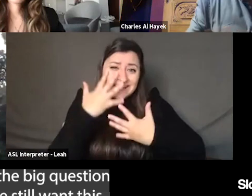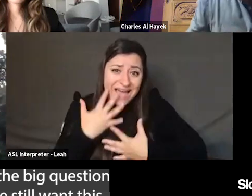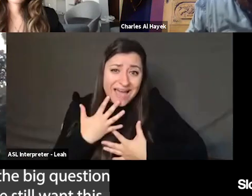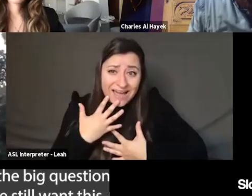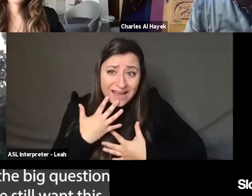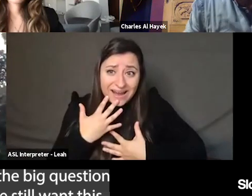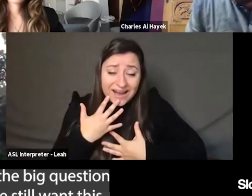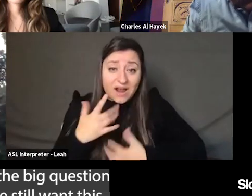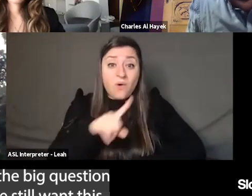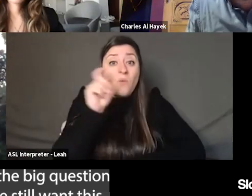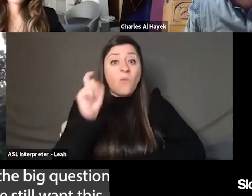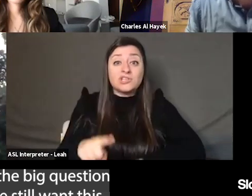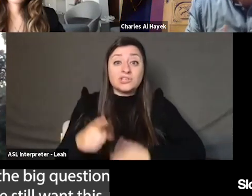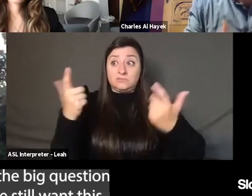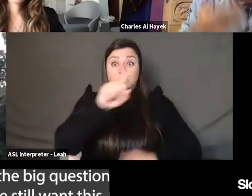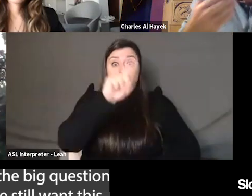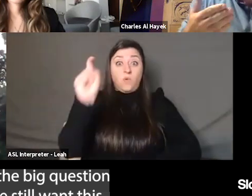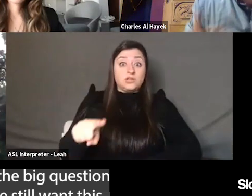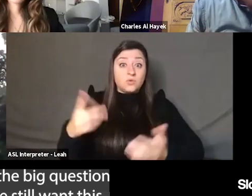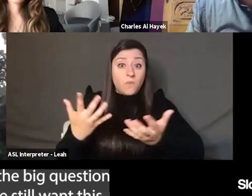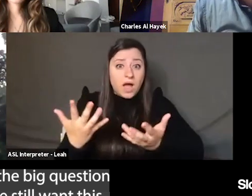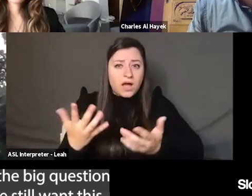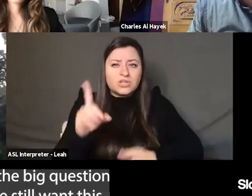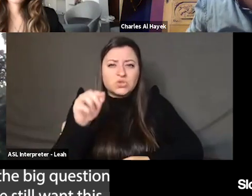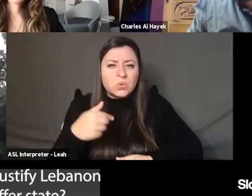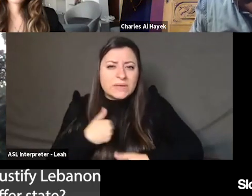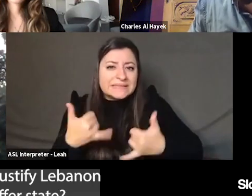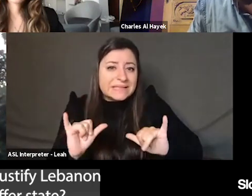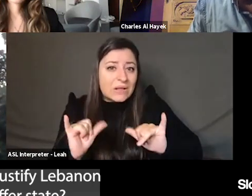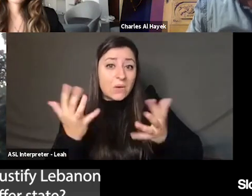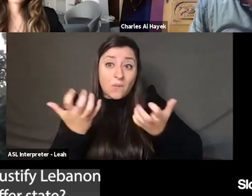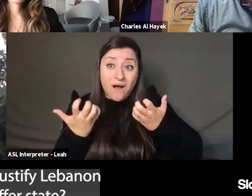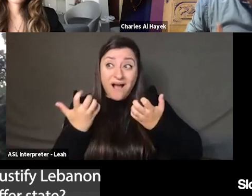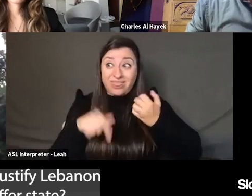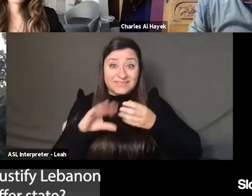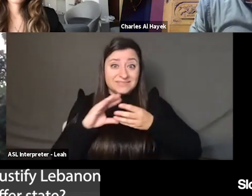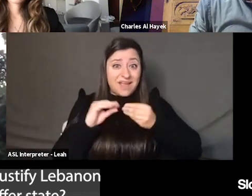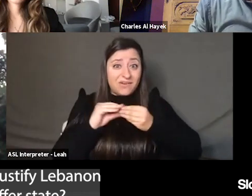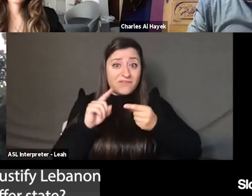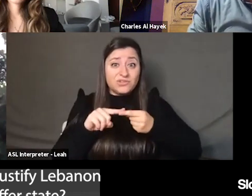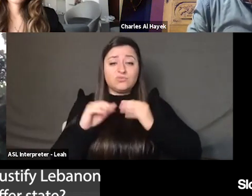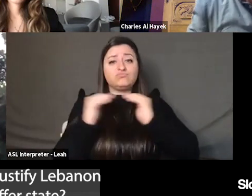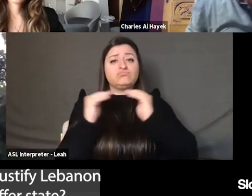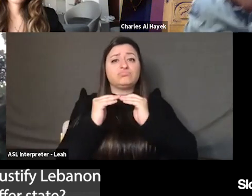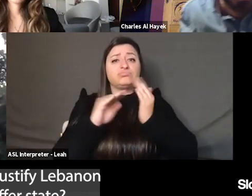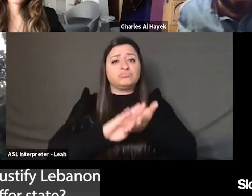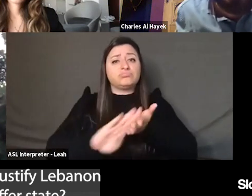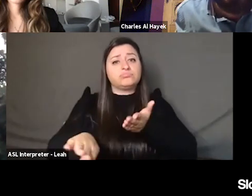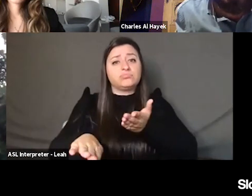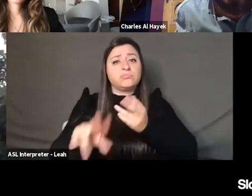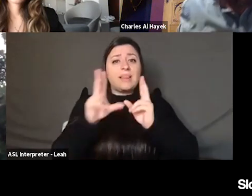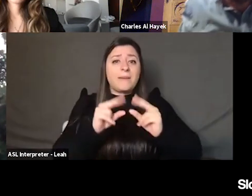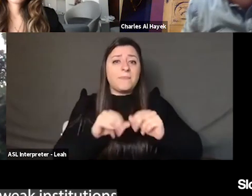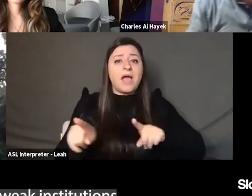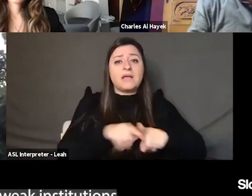The question, the big question now is, do we still want this narrative to justify Lebanon as a buffer